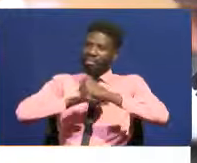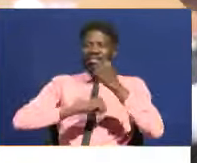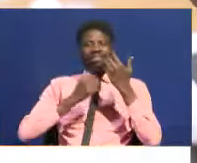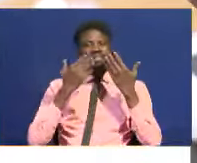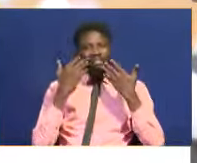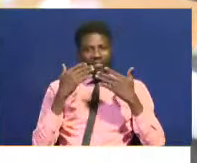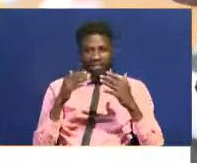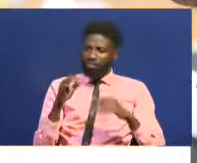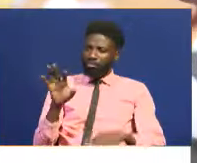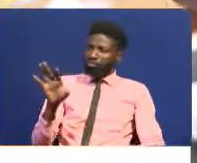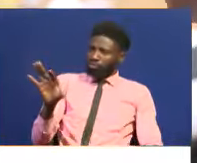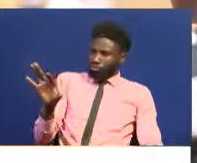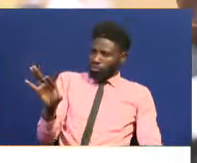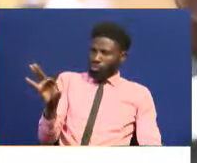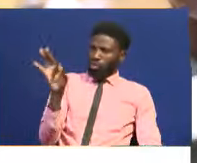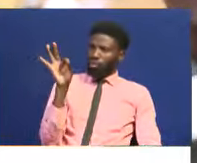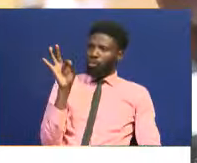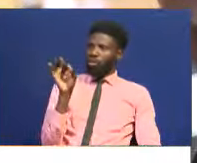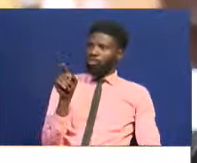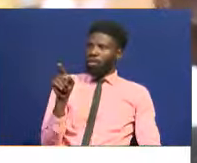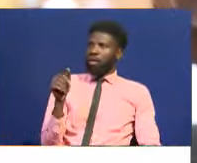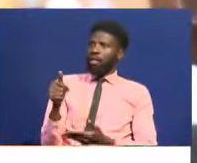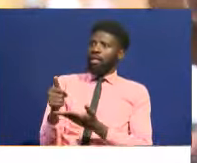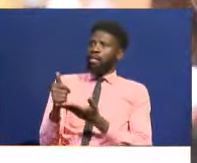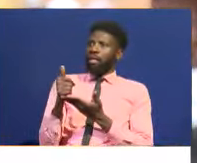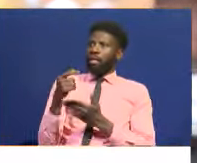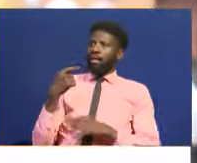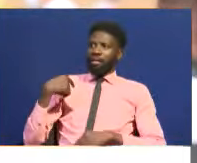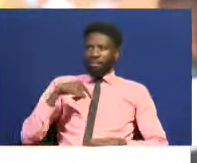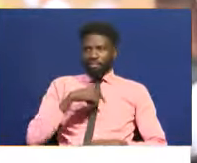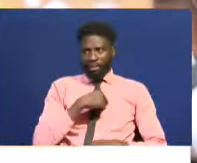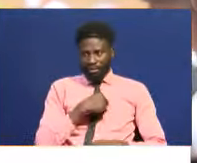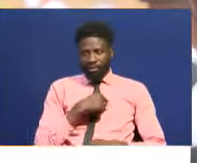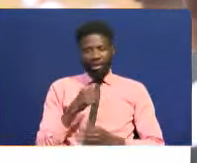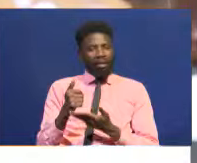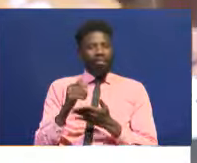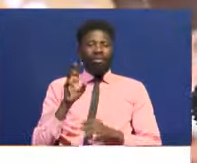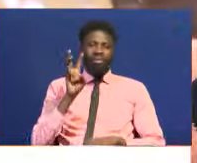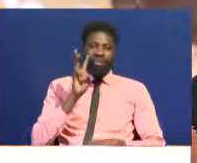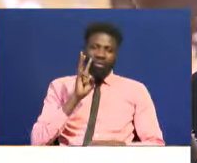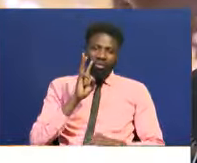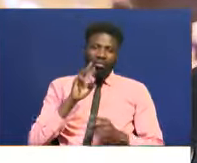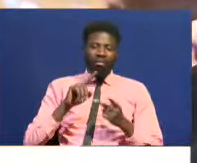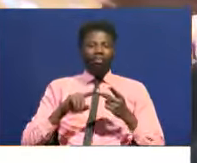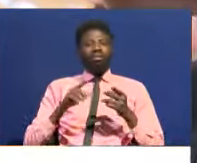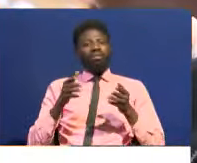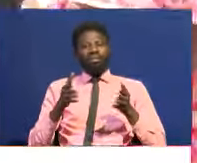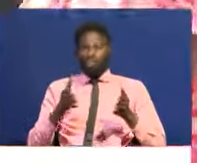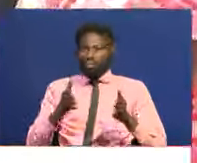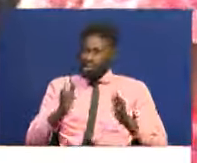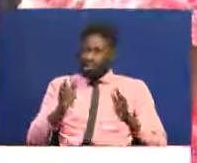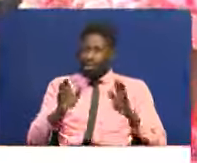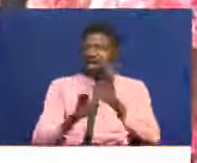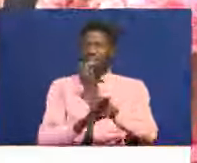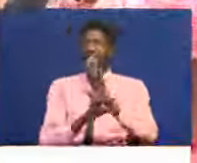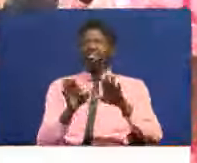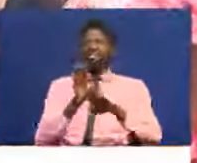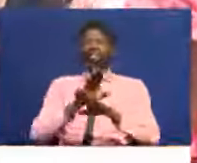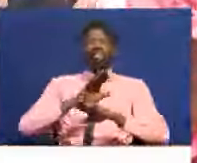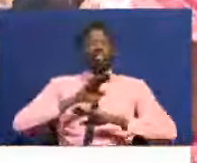wewe. Kama ni wewe ulikuwa unaletwa kutusaidia, baba tuletee maji na barabara yoyote natosha.